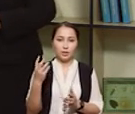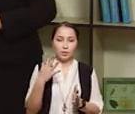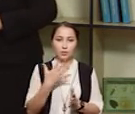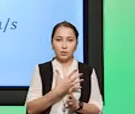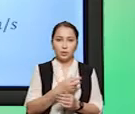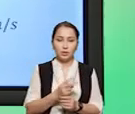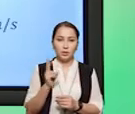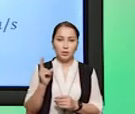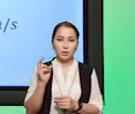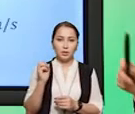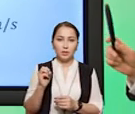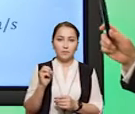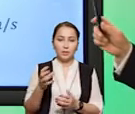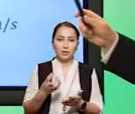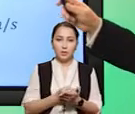kelib chiqadi.